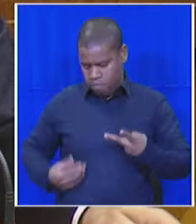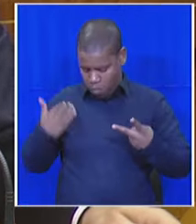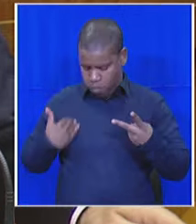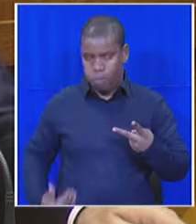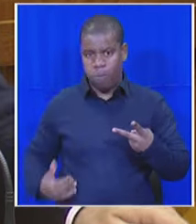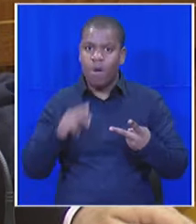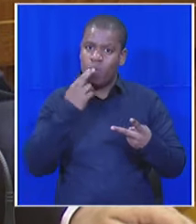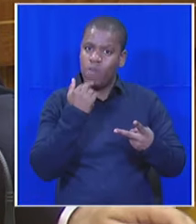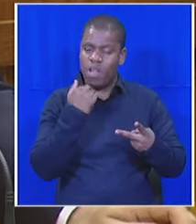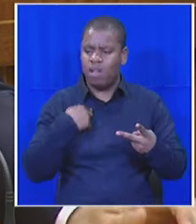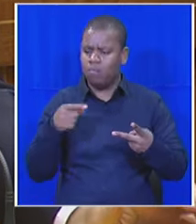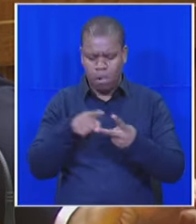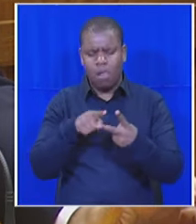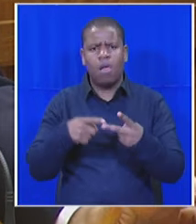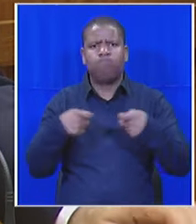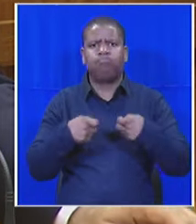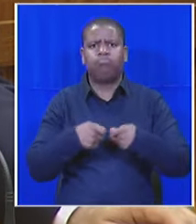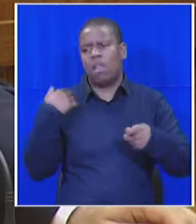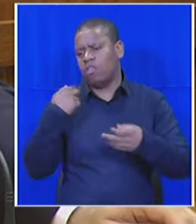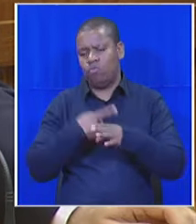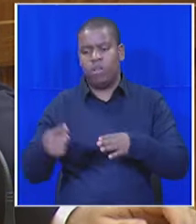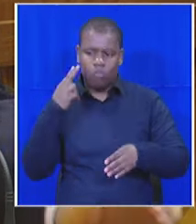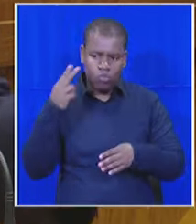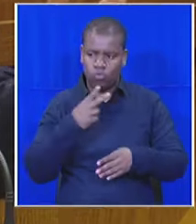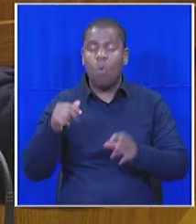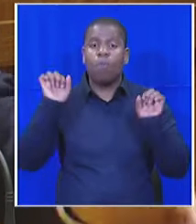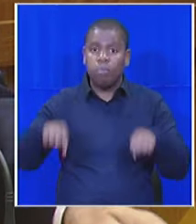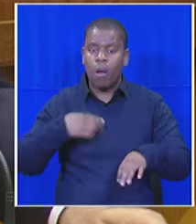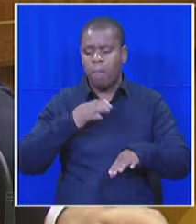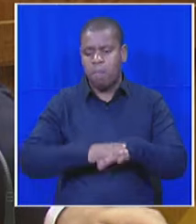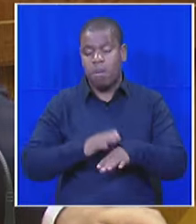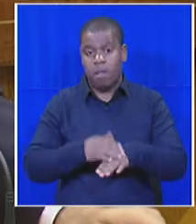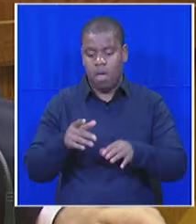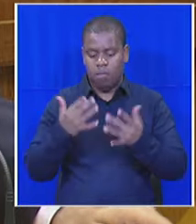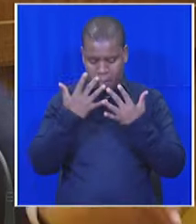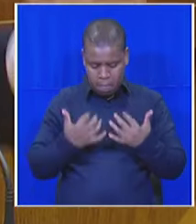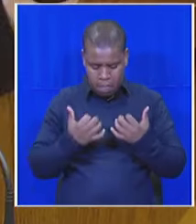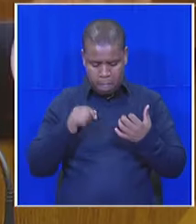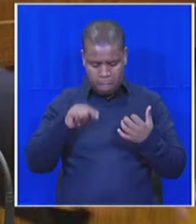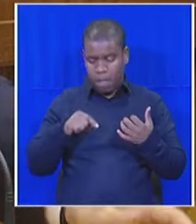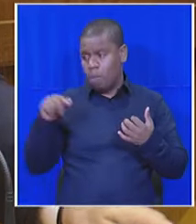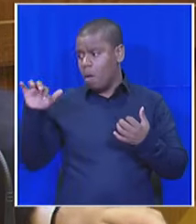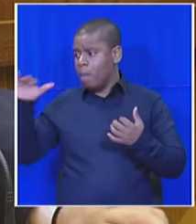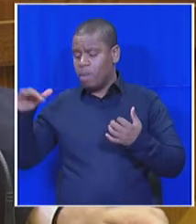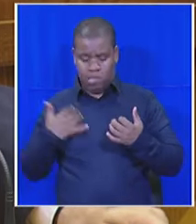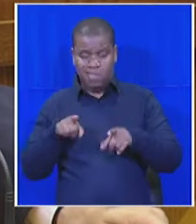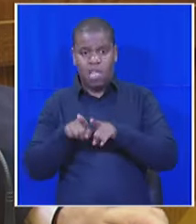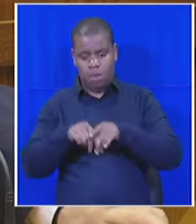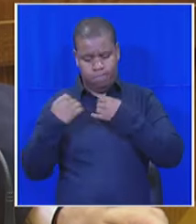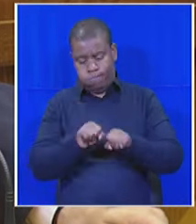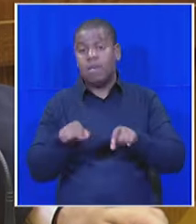is in tatters. If we don't think that the public rejects what is happening in this House after what we saw